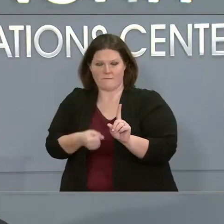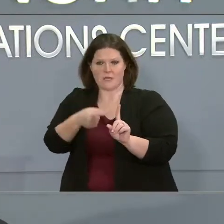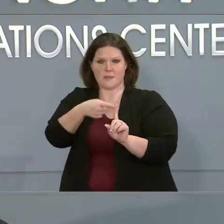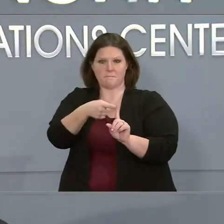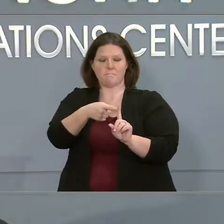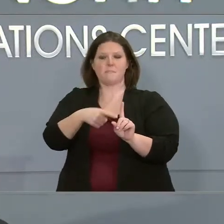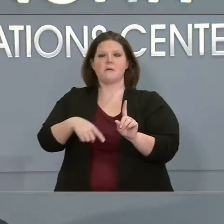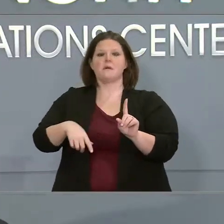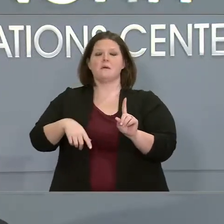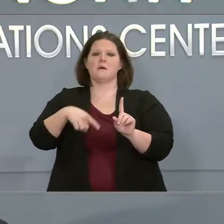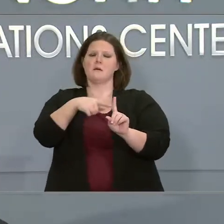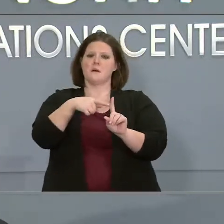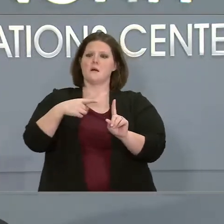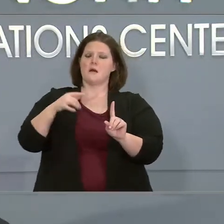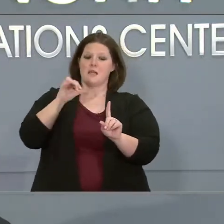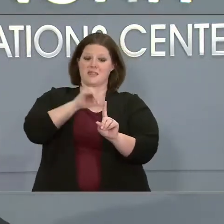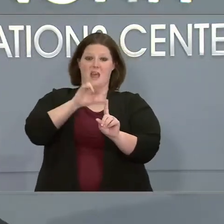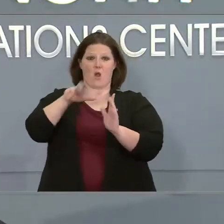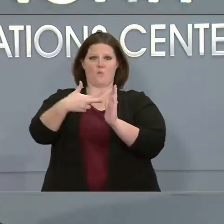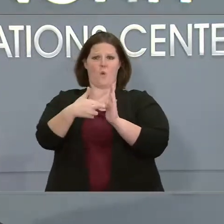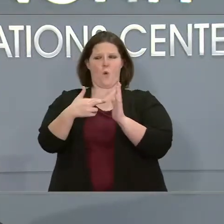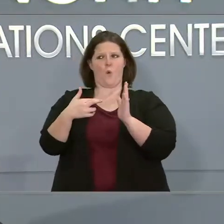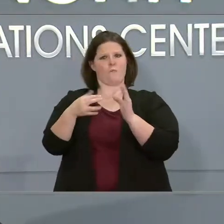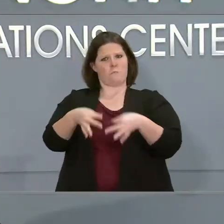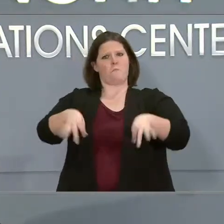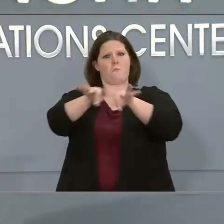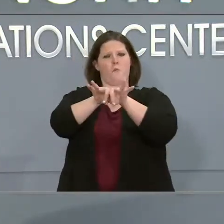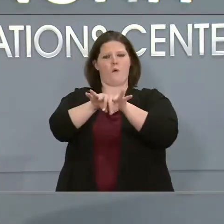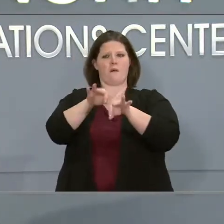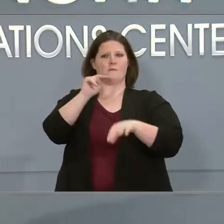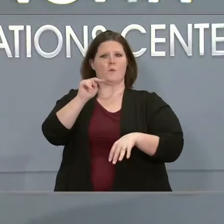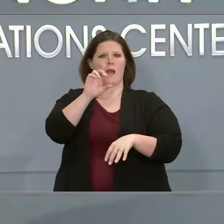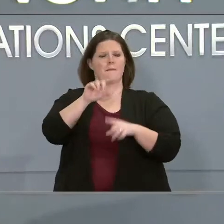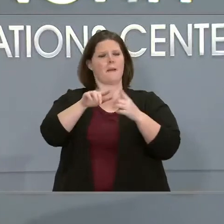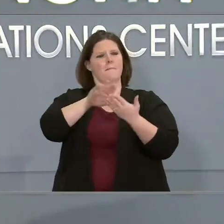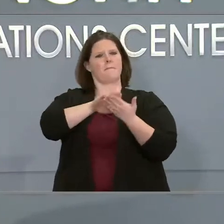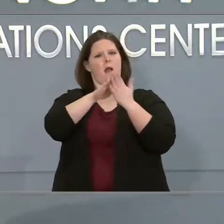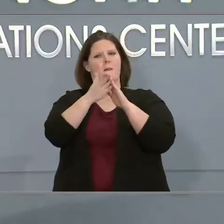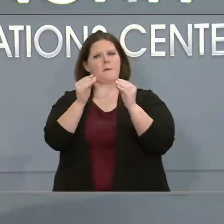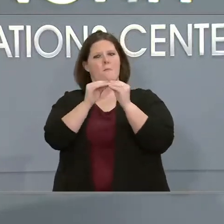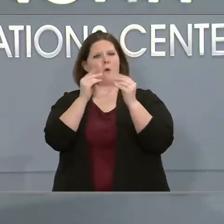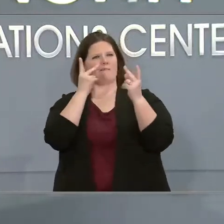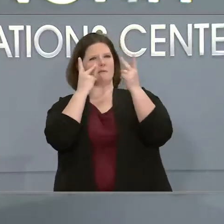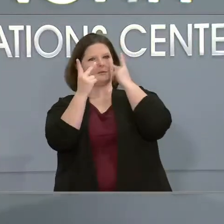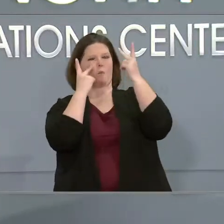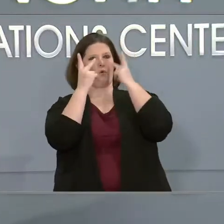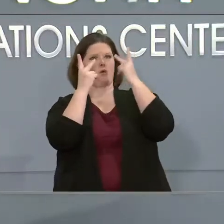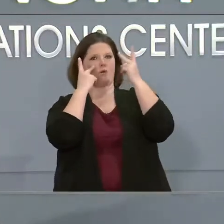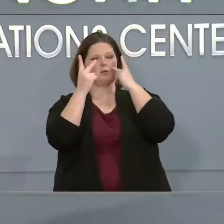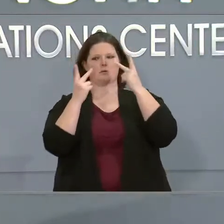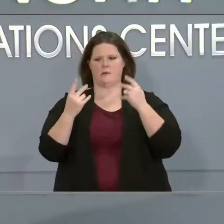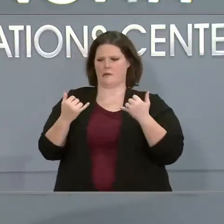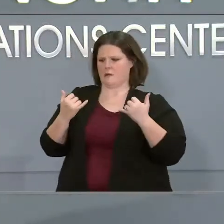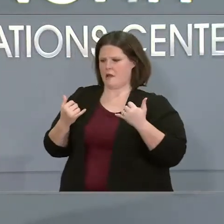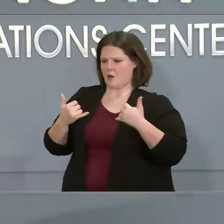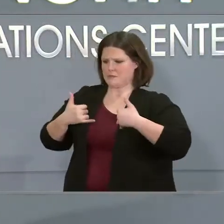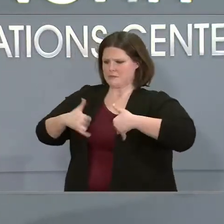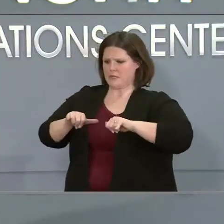role that has always been important, but it's become more visible to people. And we're still in this pandemic,